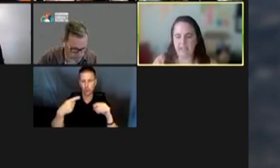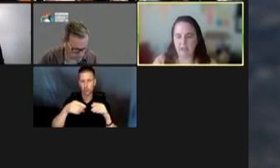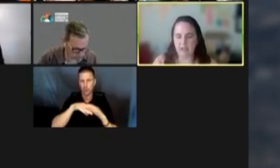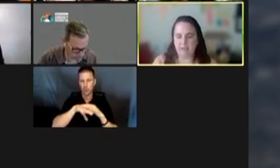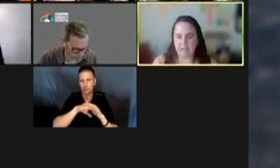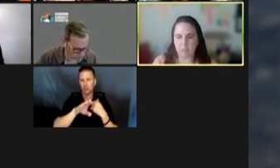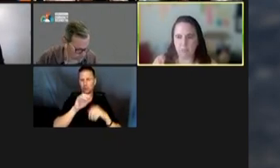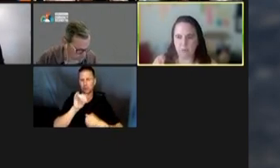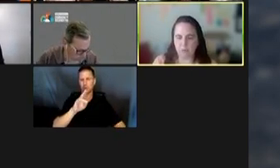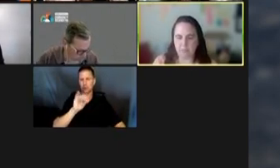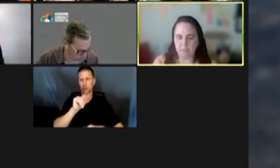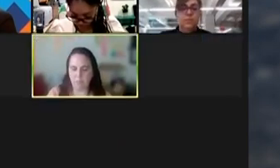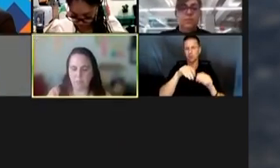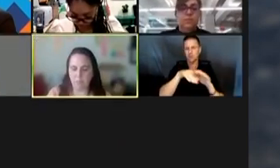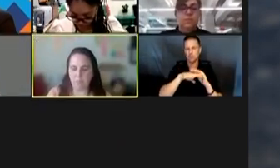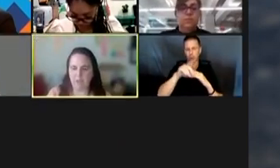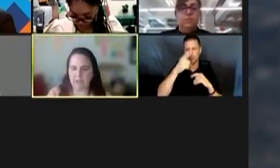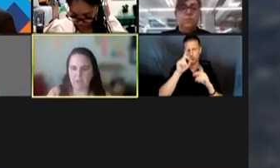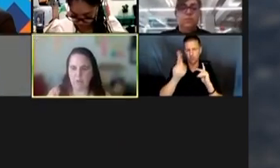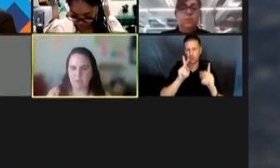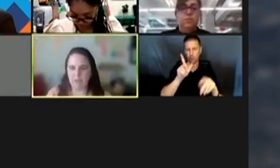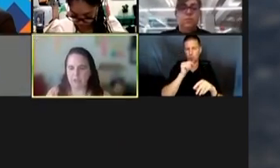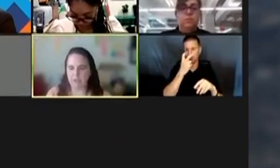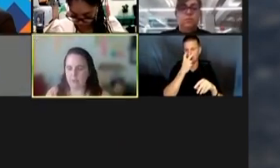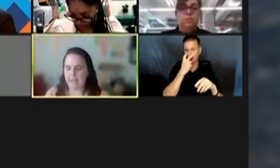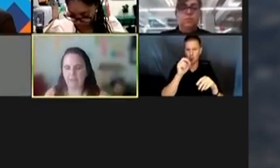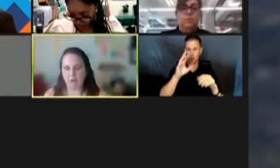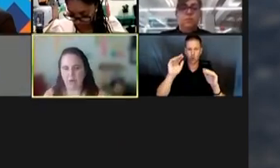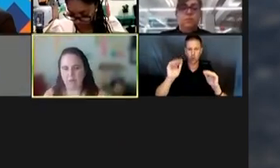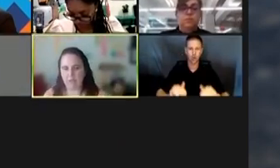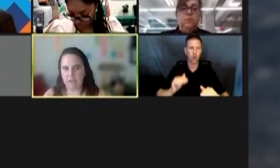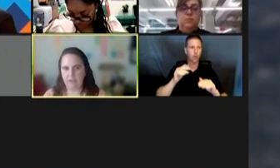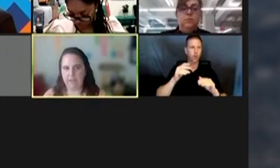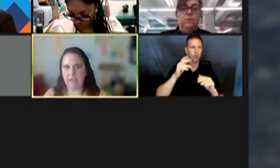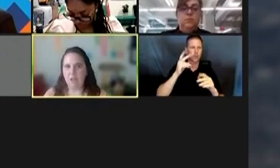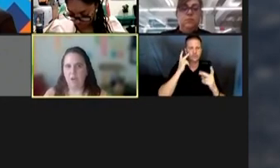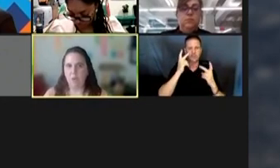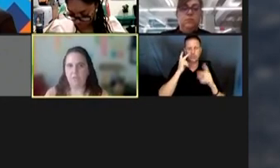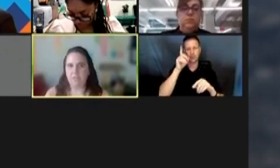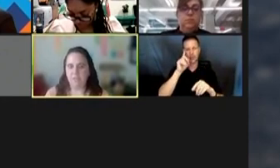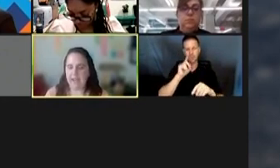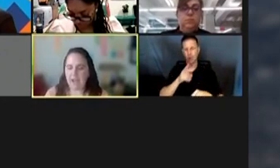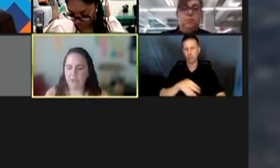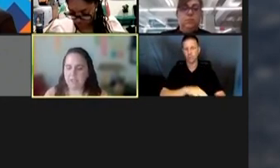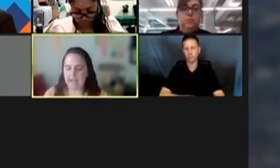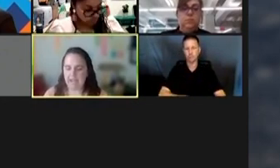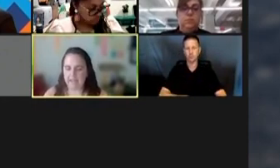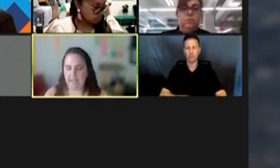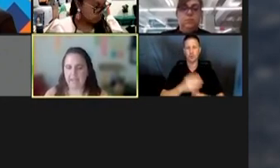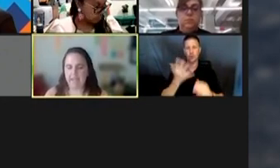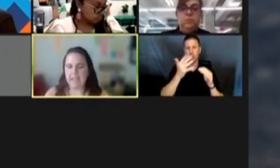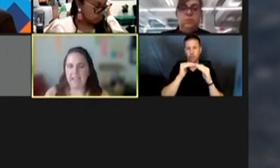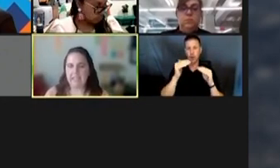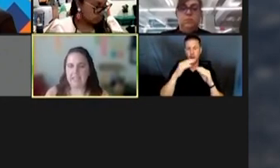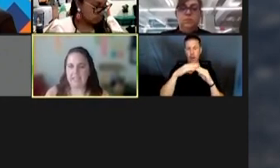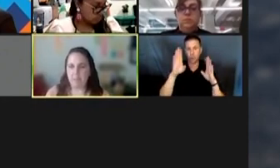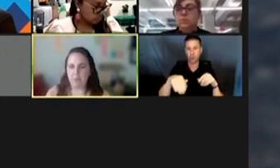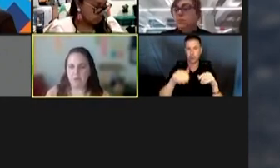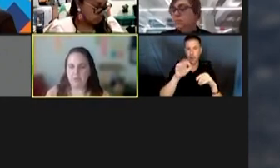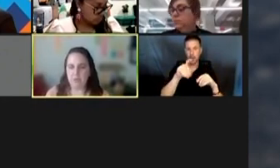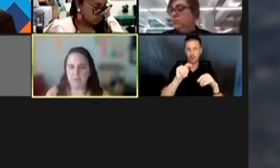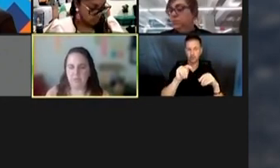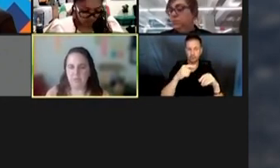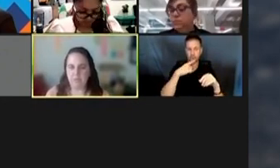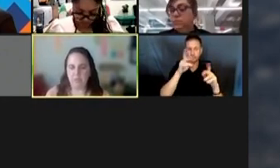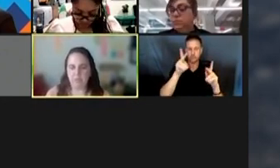is accessible for people who are blind or low vision or deaf or hard of hearing. What the Fair Housing Act does is that a